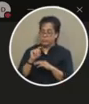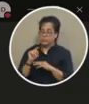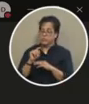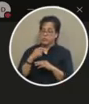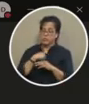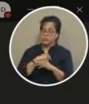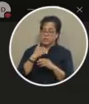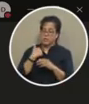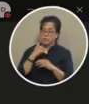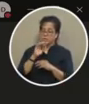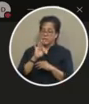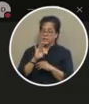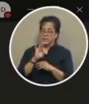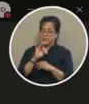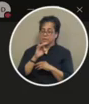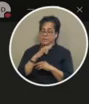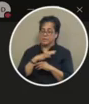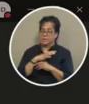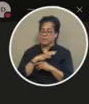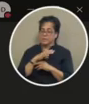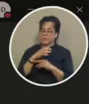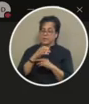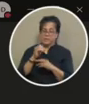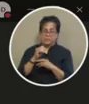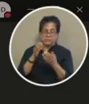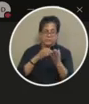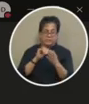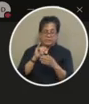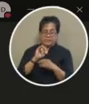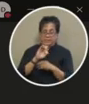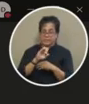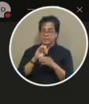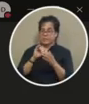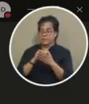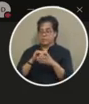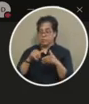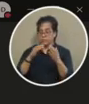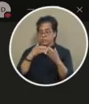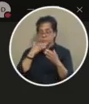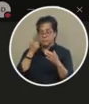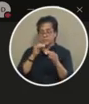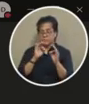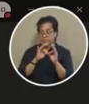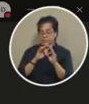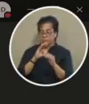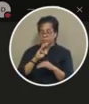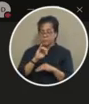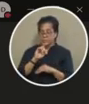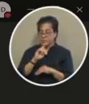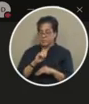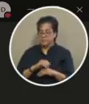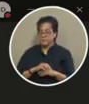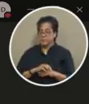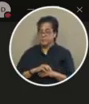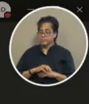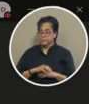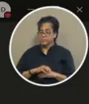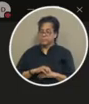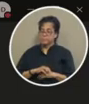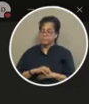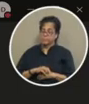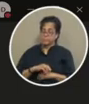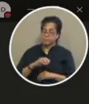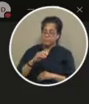to Night Eyes Protective Services, Inc., the bidder offering the best value bid. Okay, thank